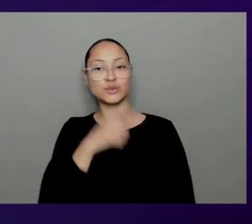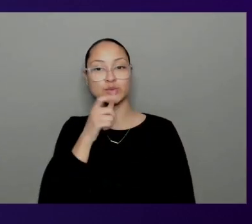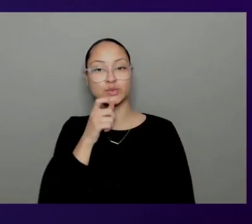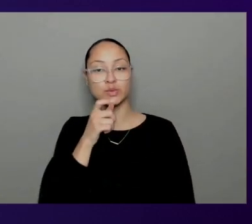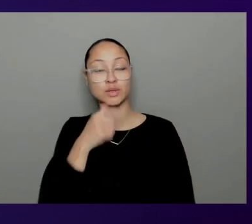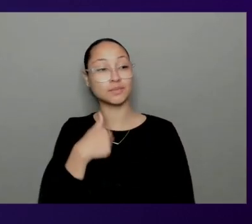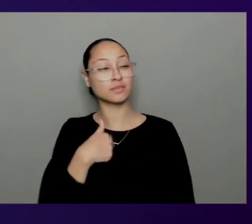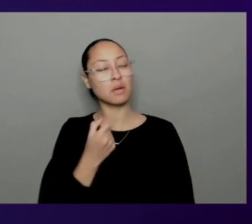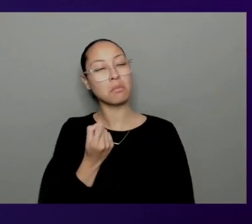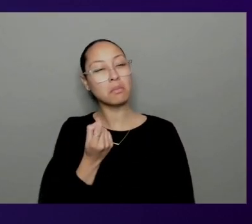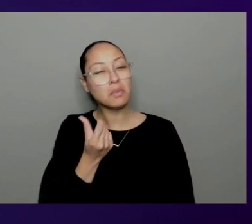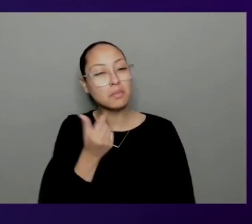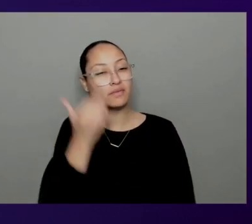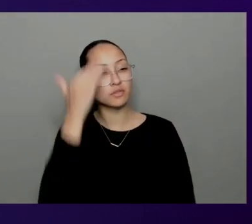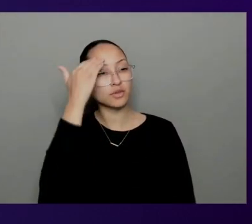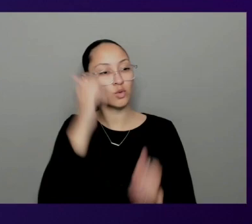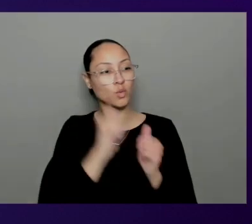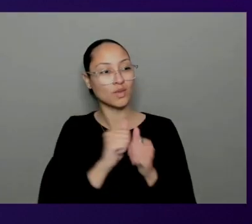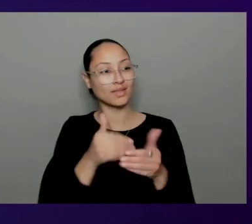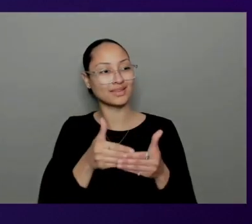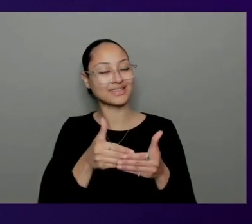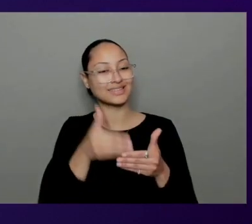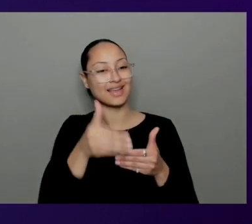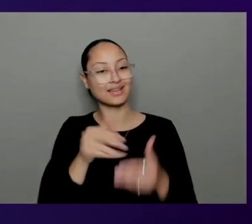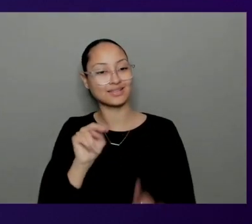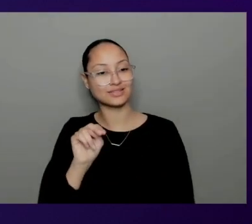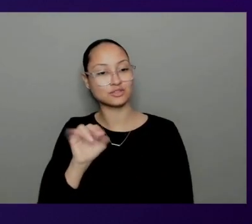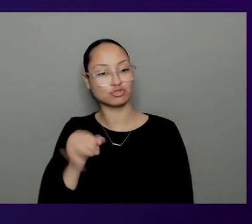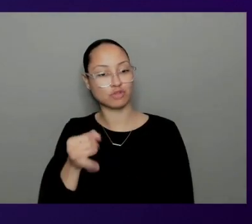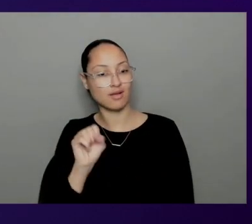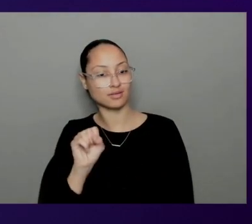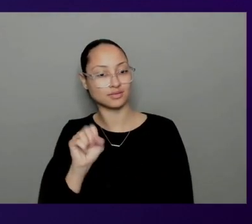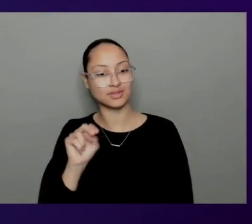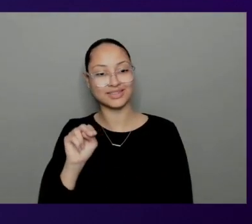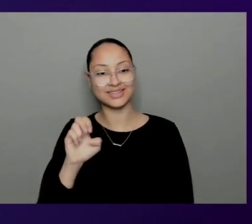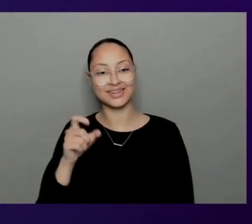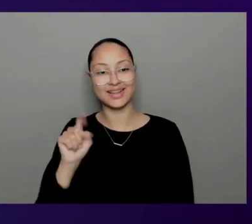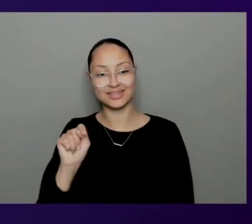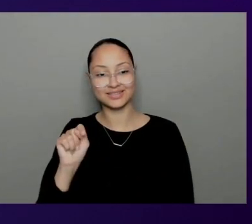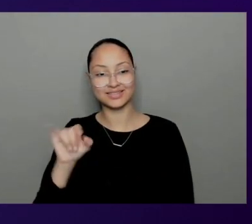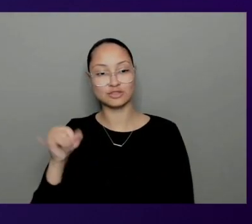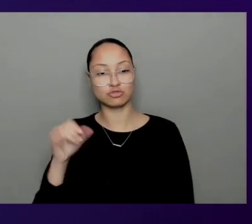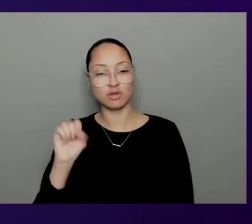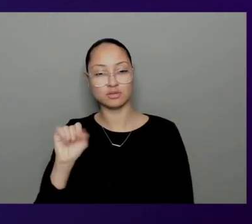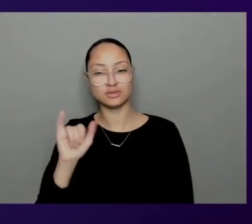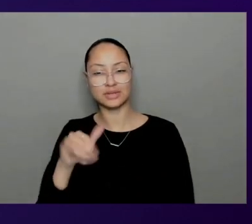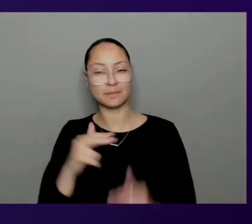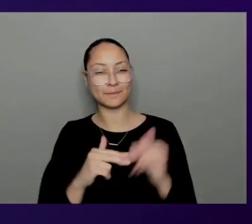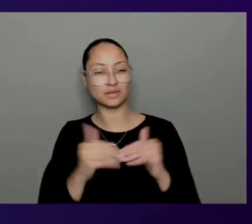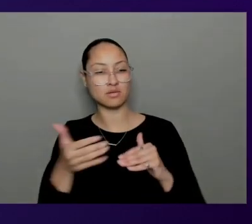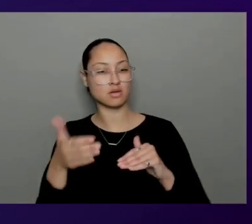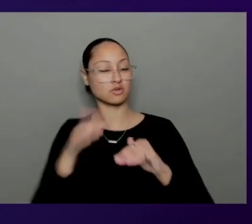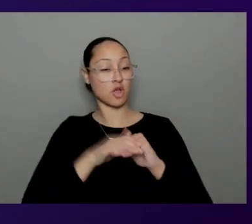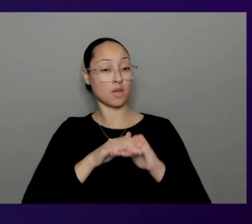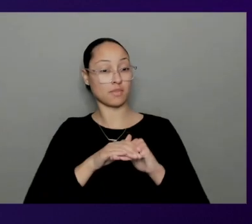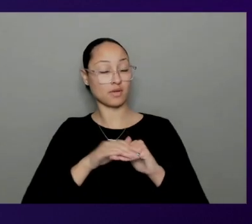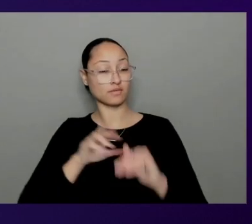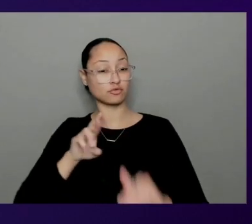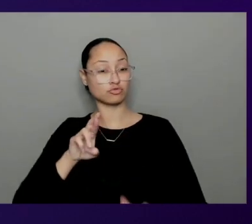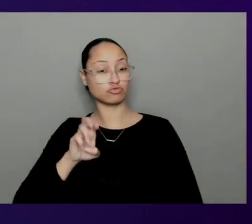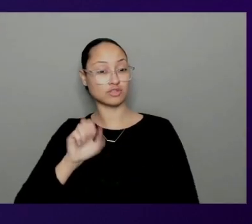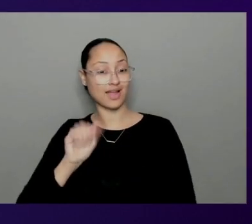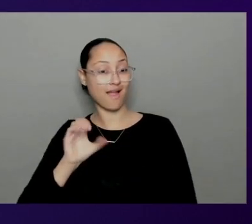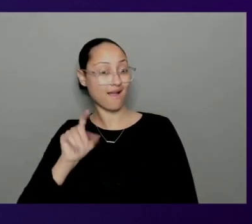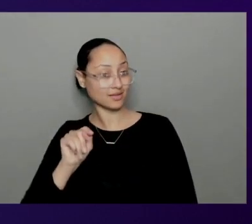somewhat familiar with Next.js. I think it's built on top of React. Absolutely. Is that true? Why would I